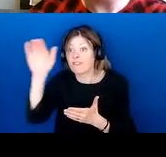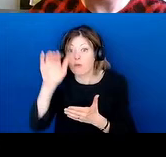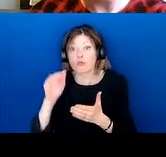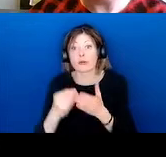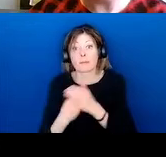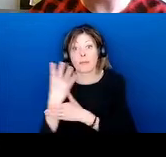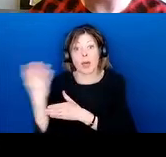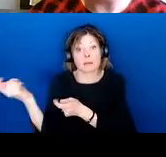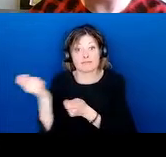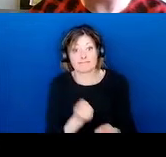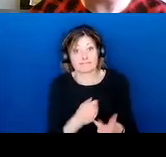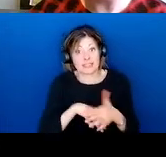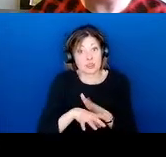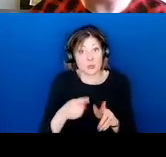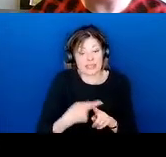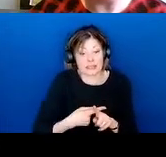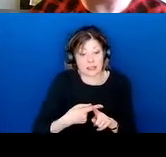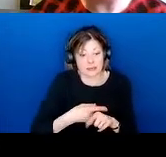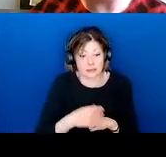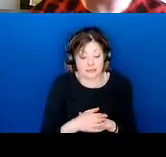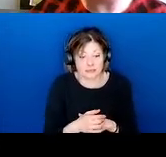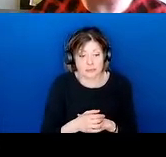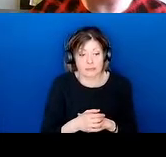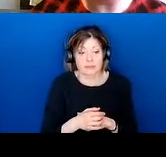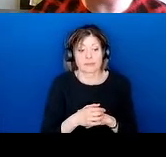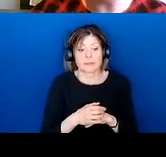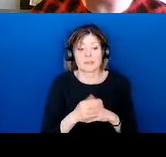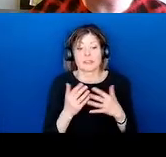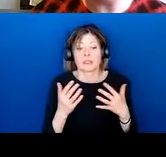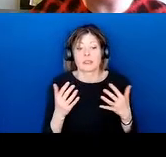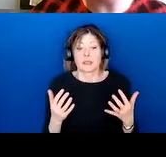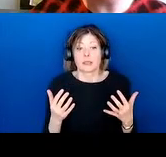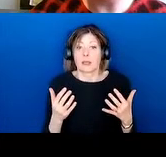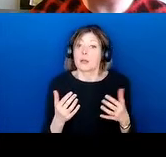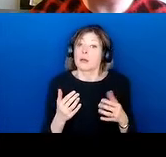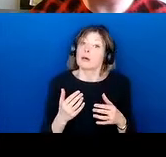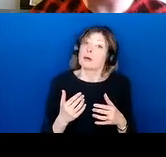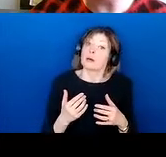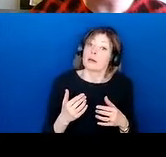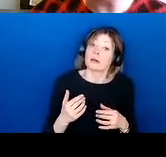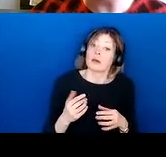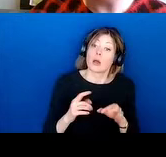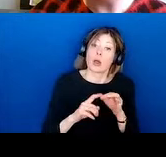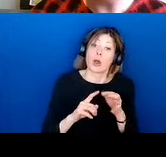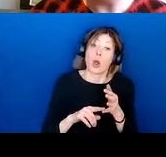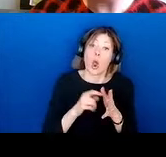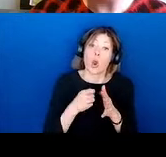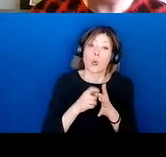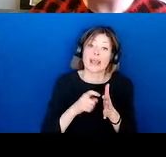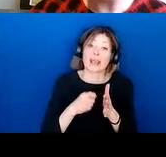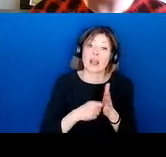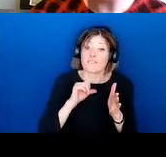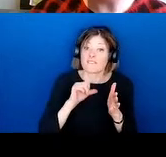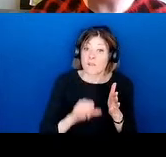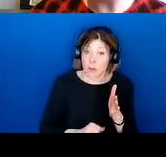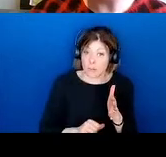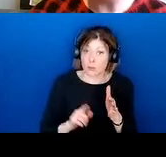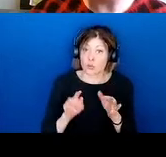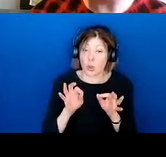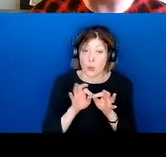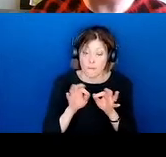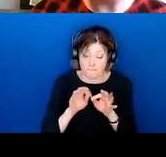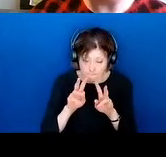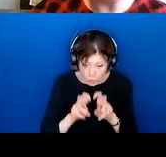Many of the plants around the park were sourced from a Quaker farmer botanist, and renowned seed